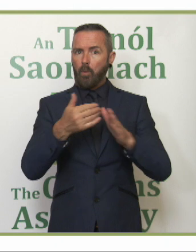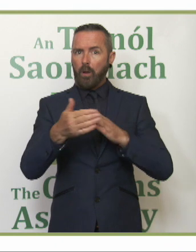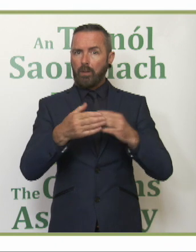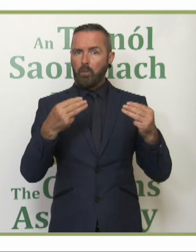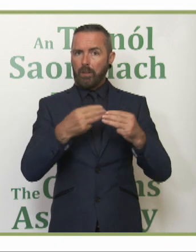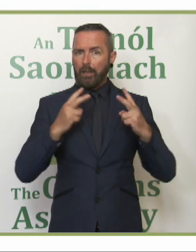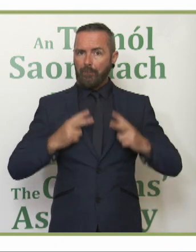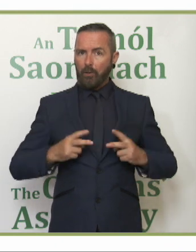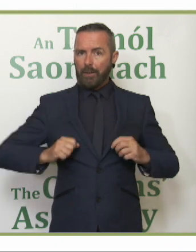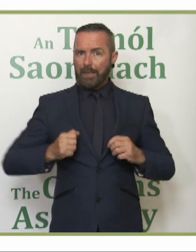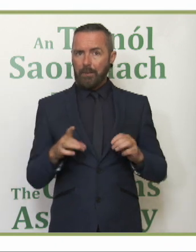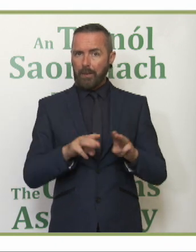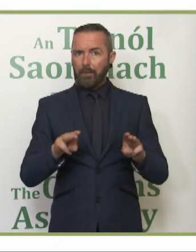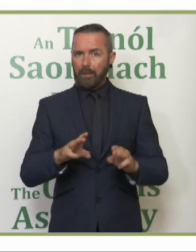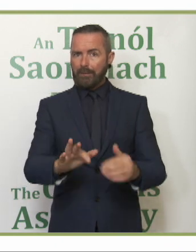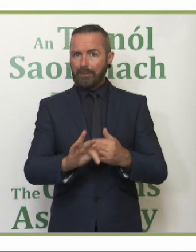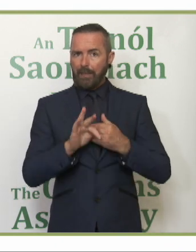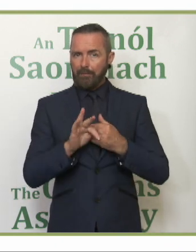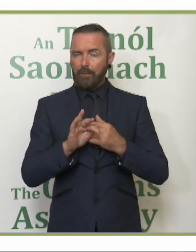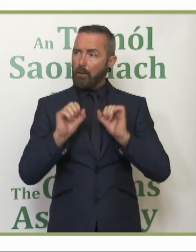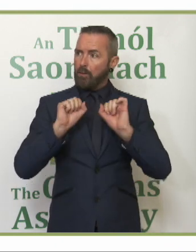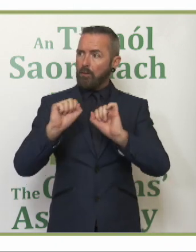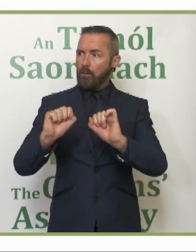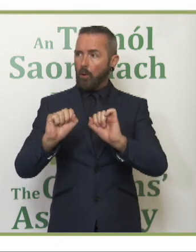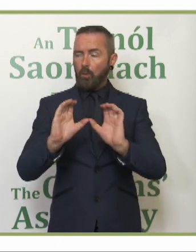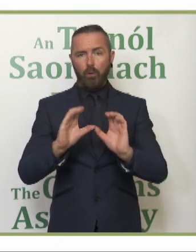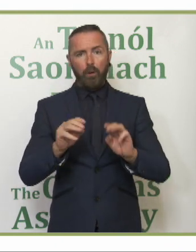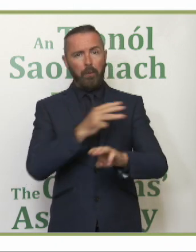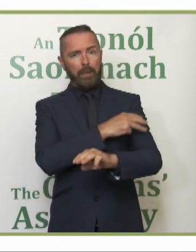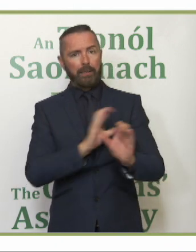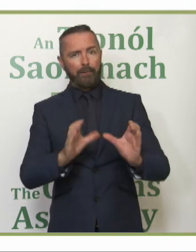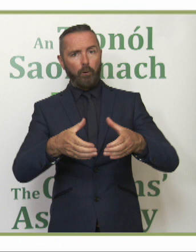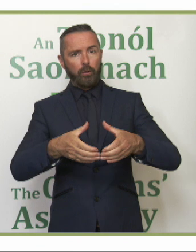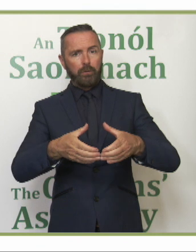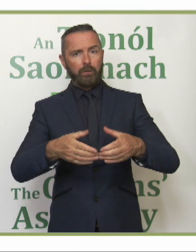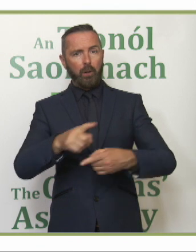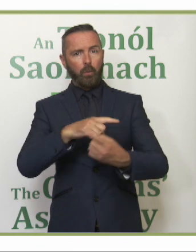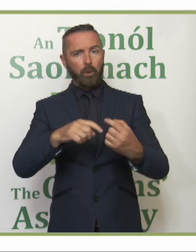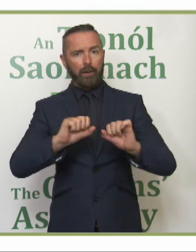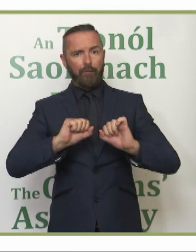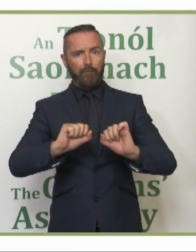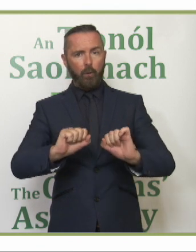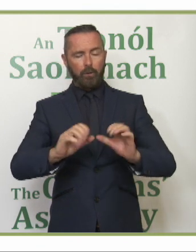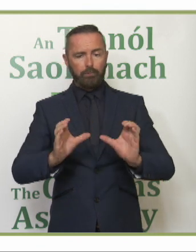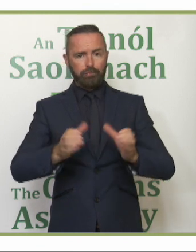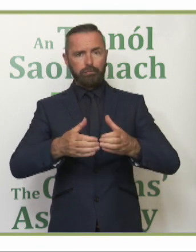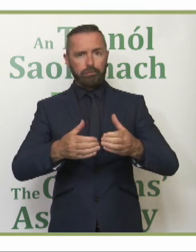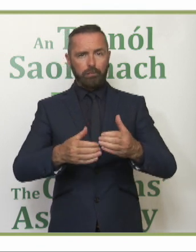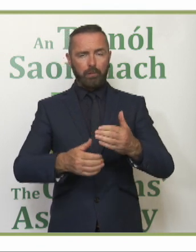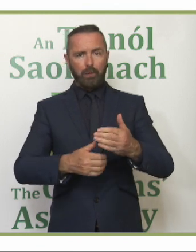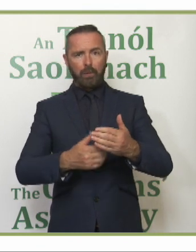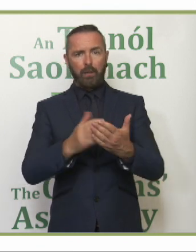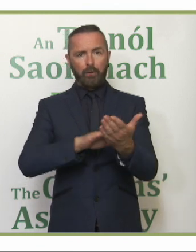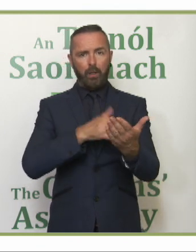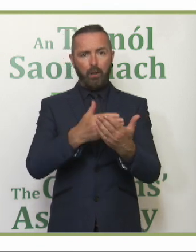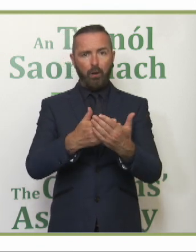vulnerable. An Garda Síochána is your police force, and we enforce the laws enacted by the Oireachtas on your behalf. The function